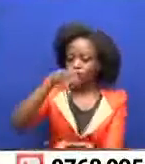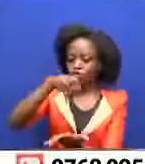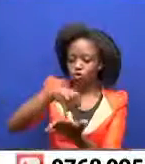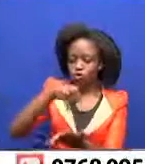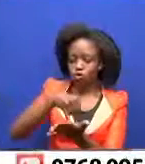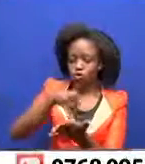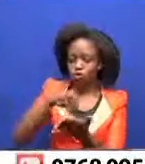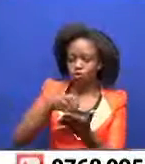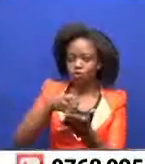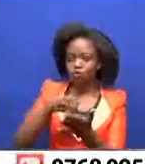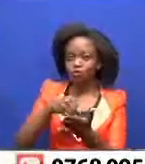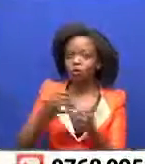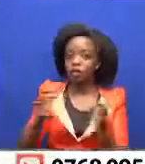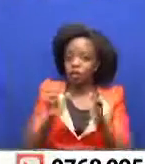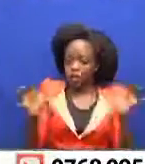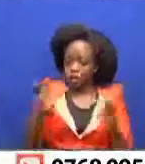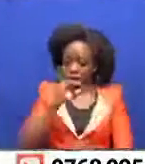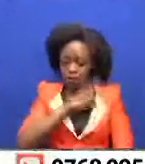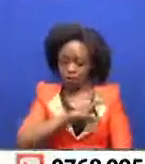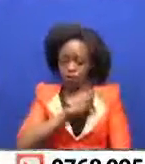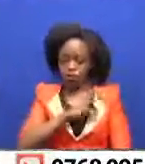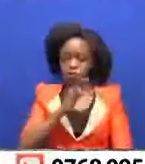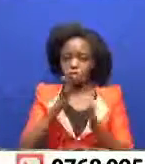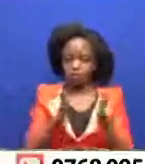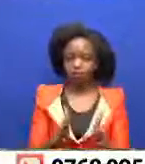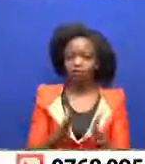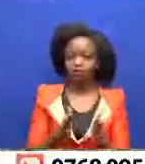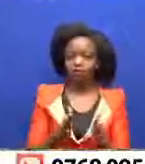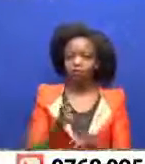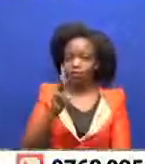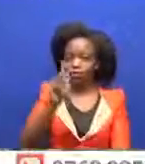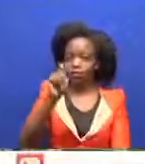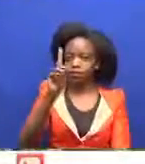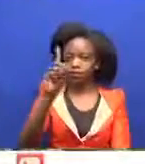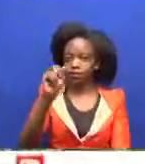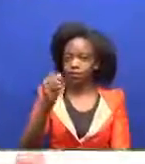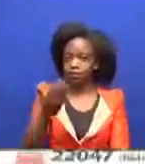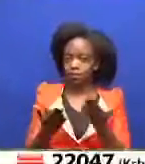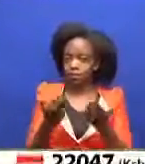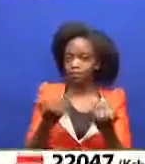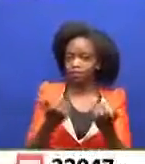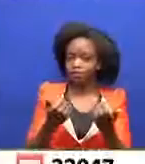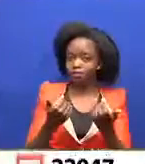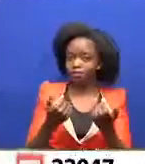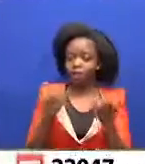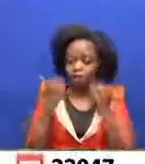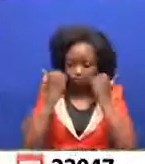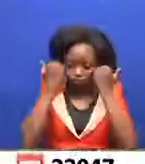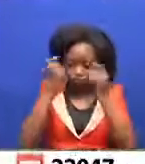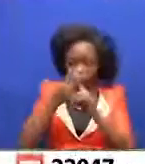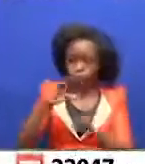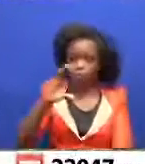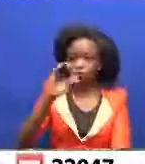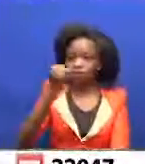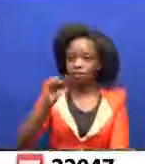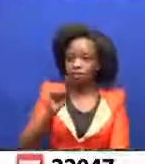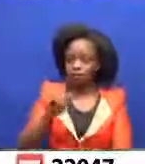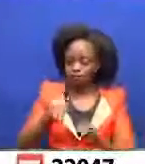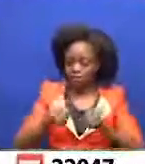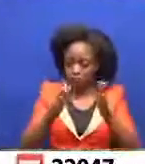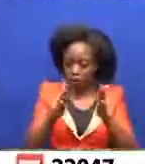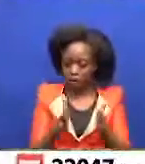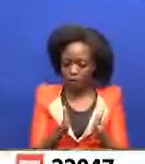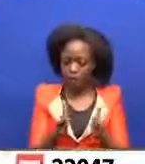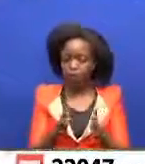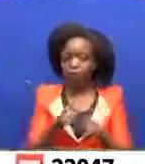yule tunaita mwasibu mkuu. The farmers noted that KTDA may have acted after pressure from the cabinet secretary for agriculture,